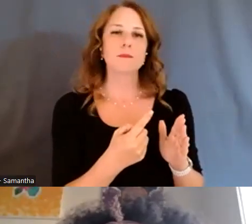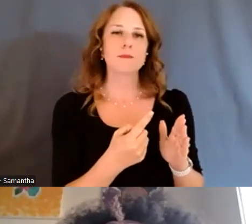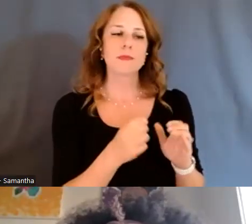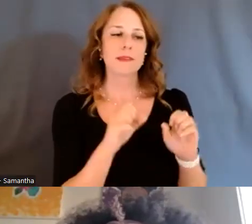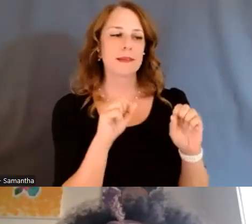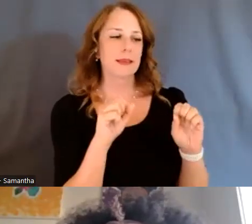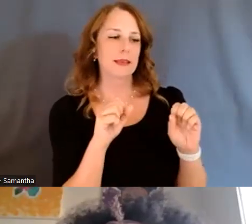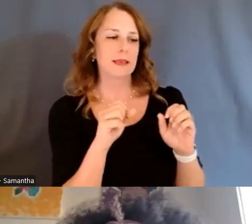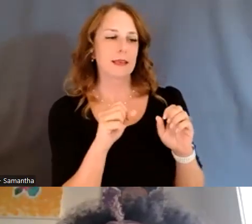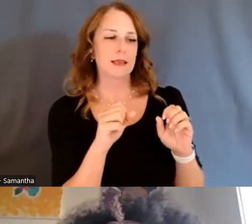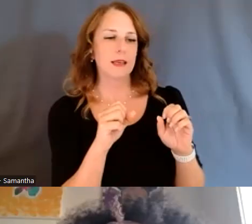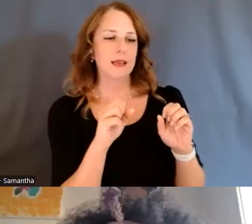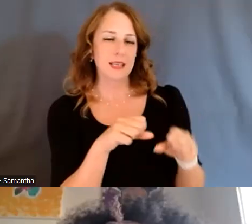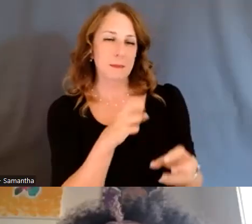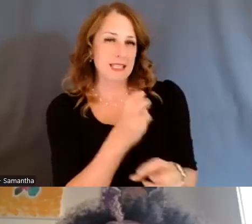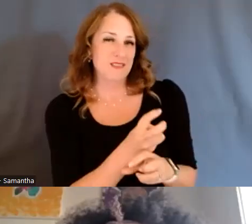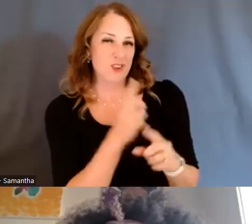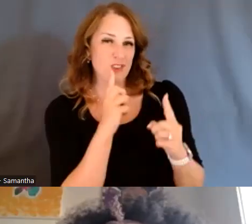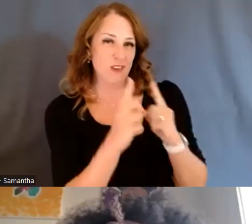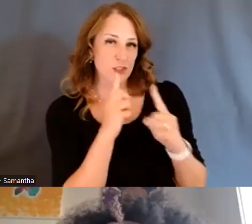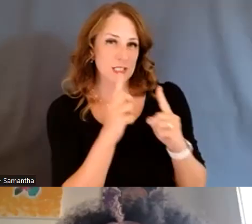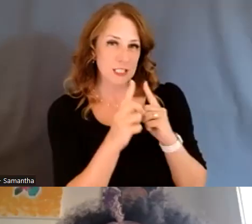be difficult conversations.